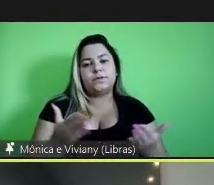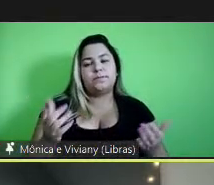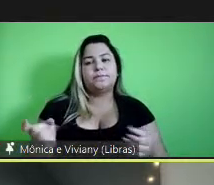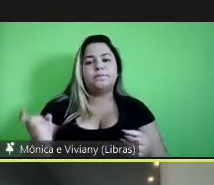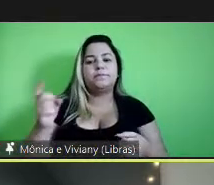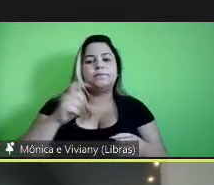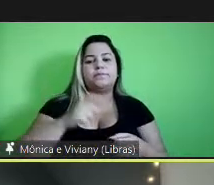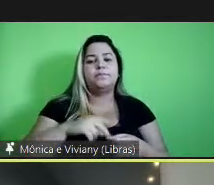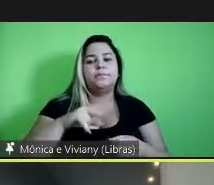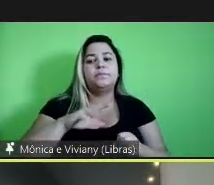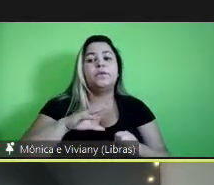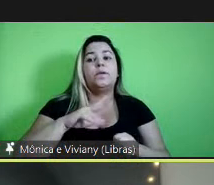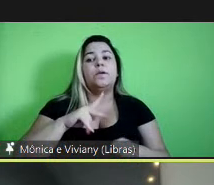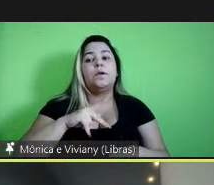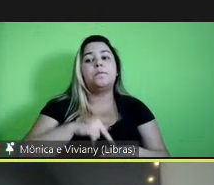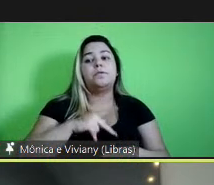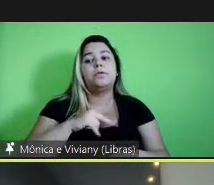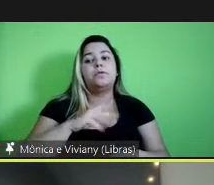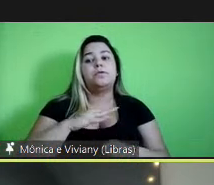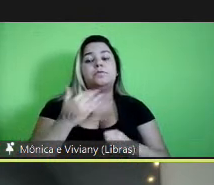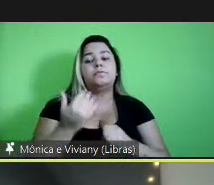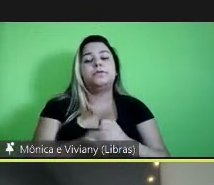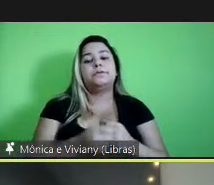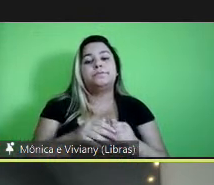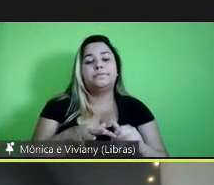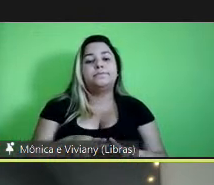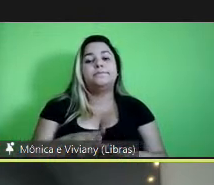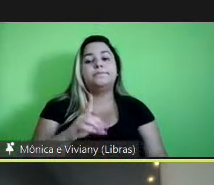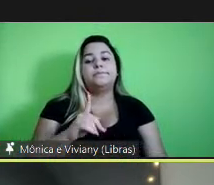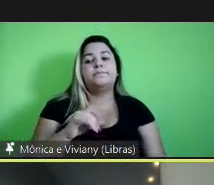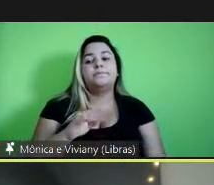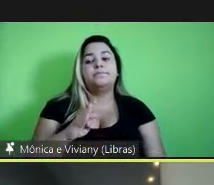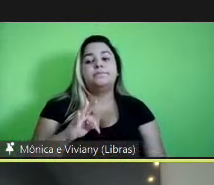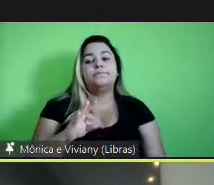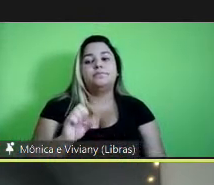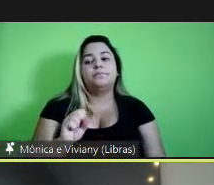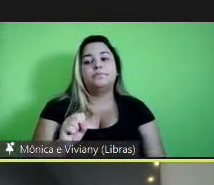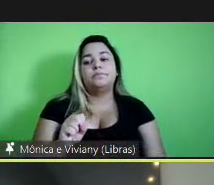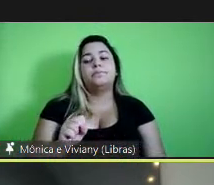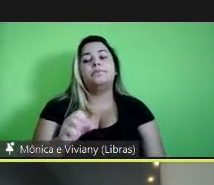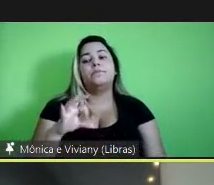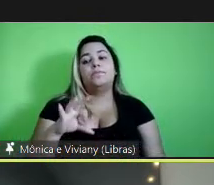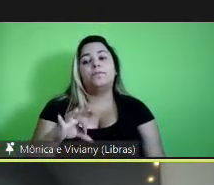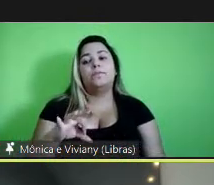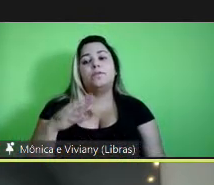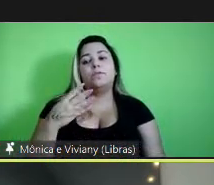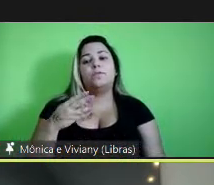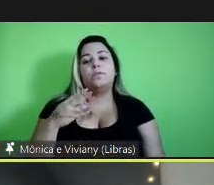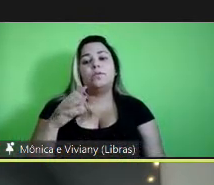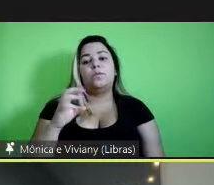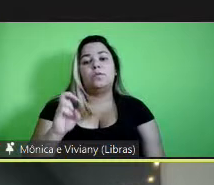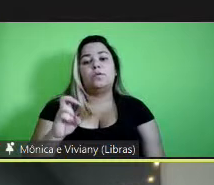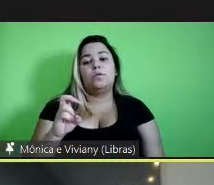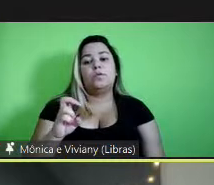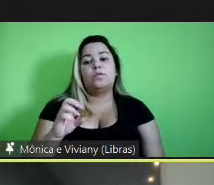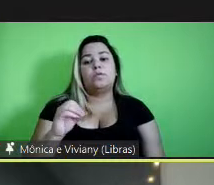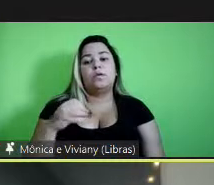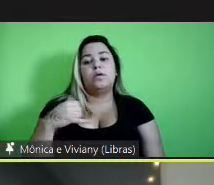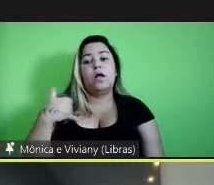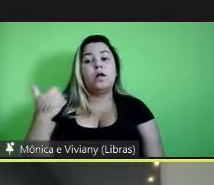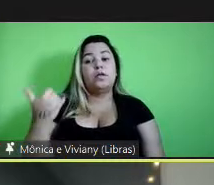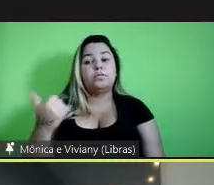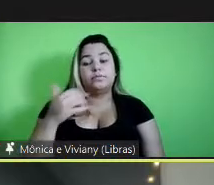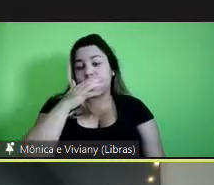year. And after the pandemic, the treatment for high-risk users of diabetes that